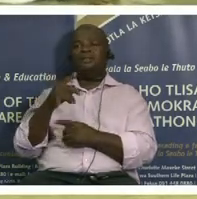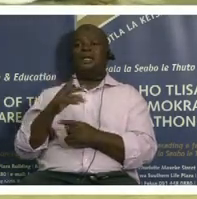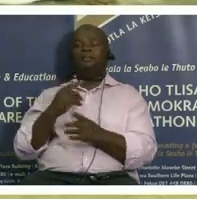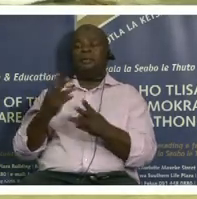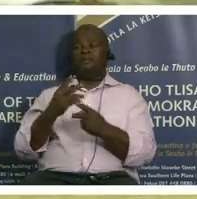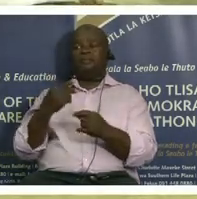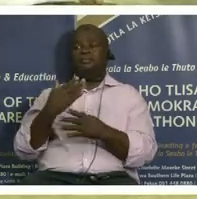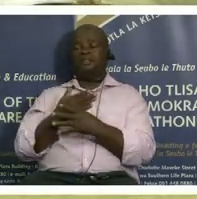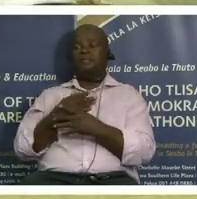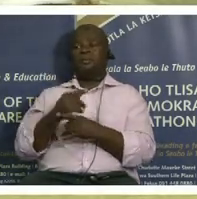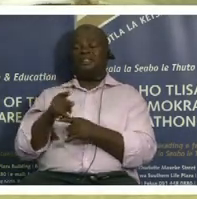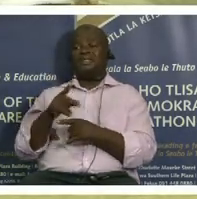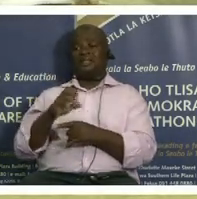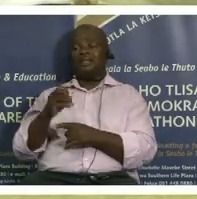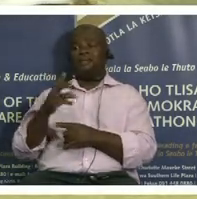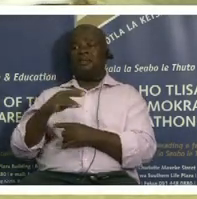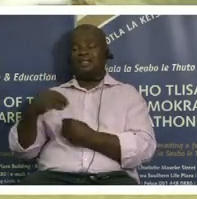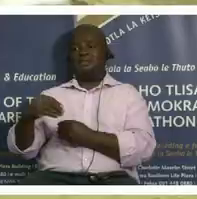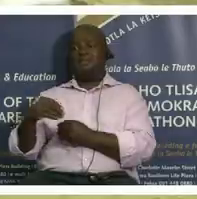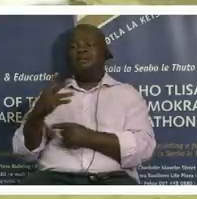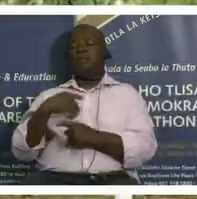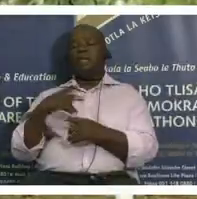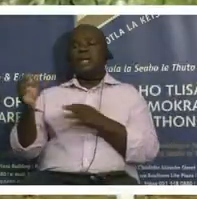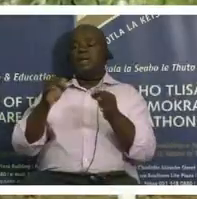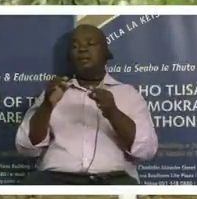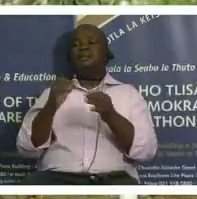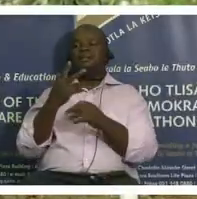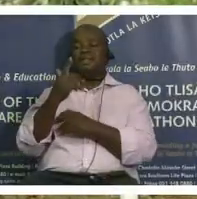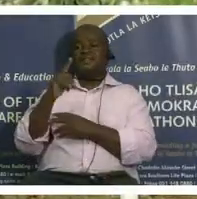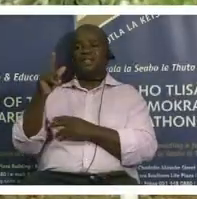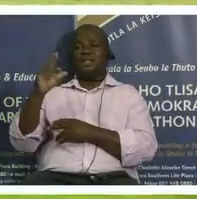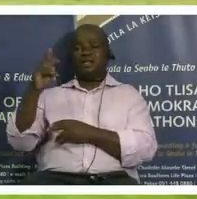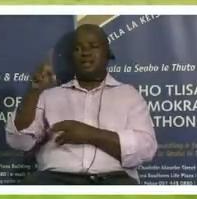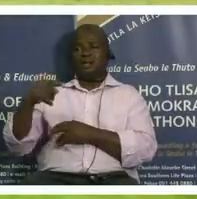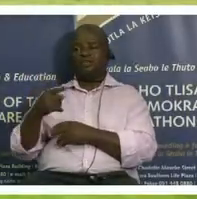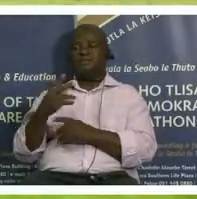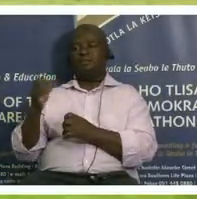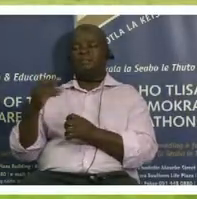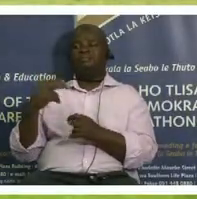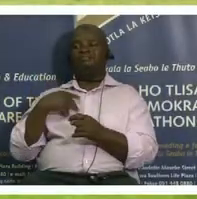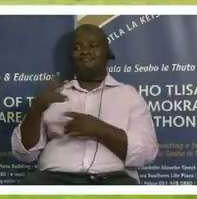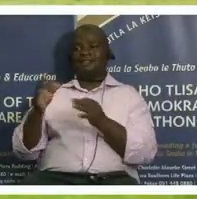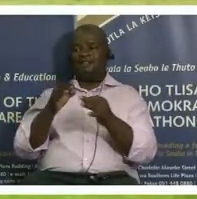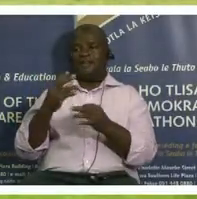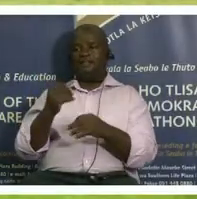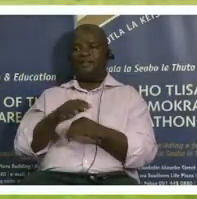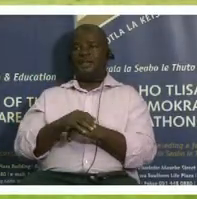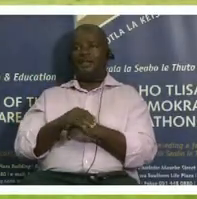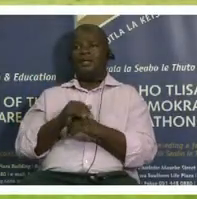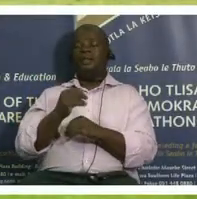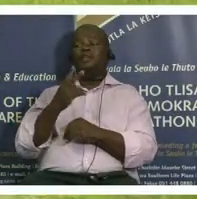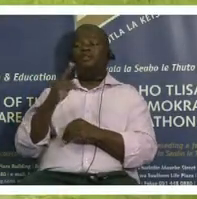agricultural entities and employed in excess of 73,000 workers in